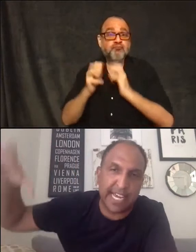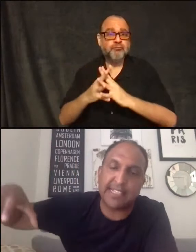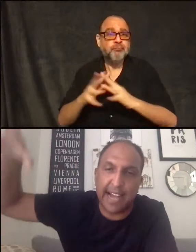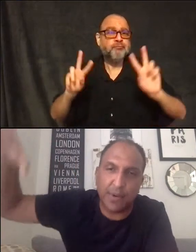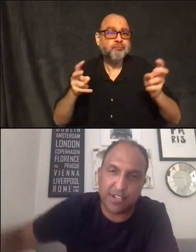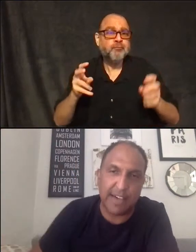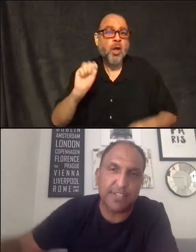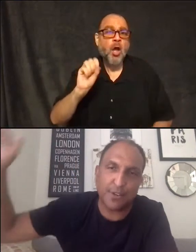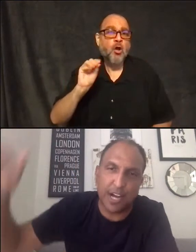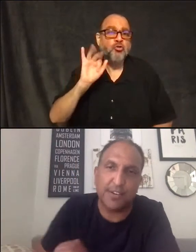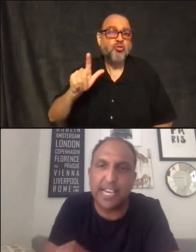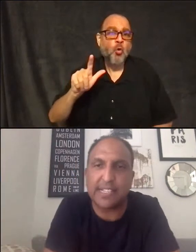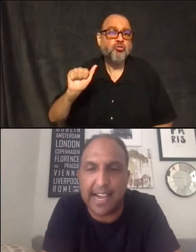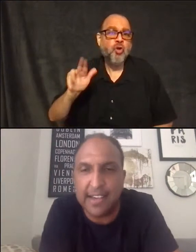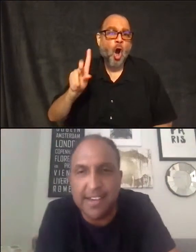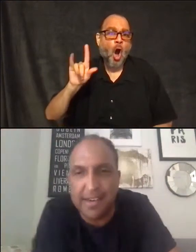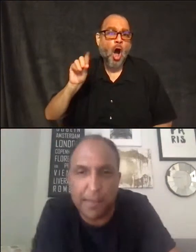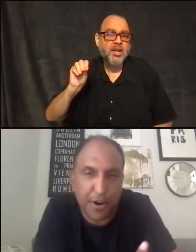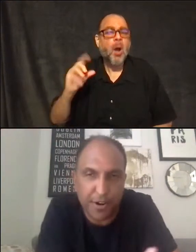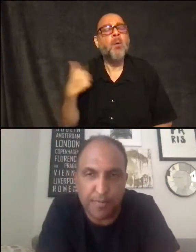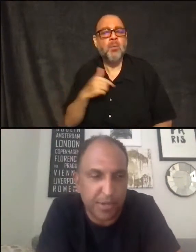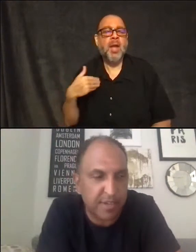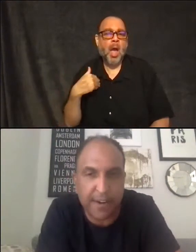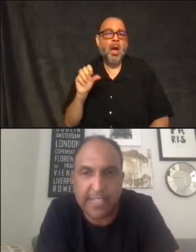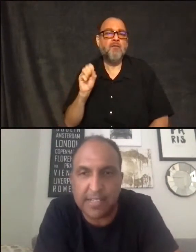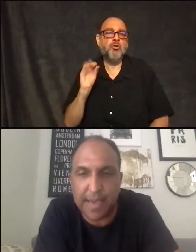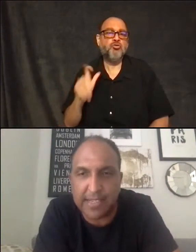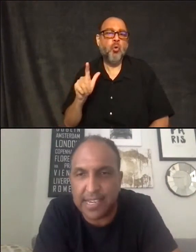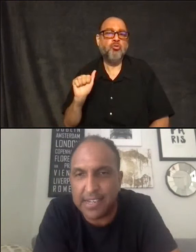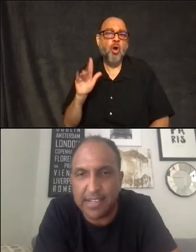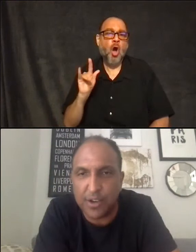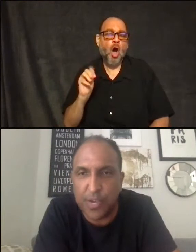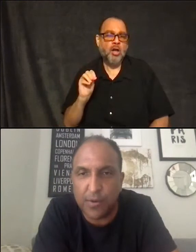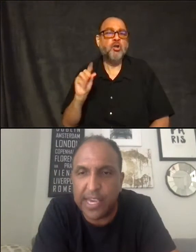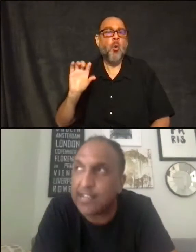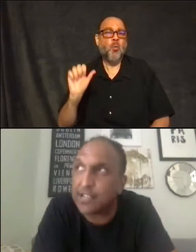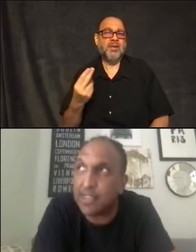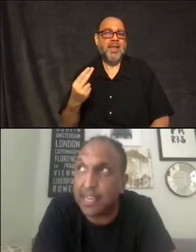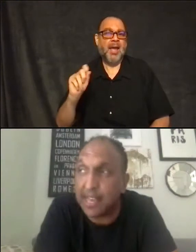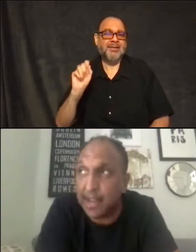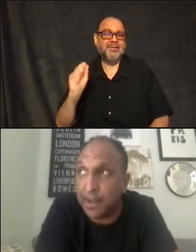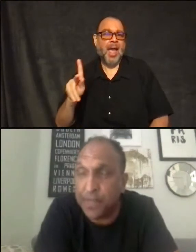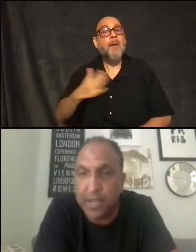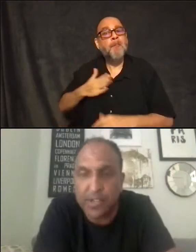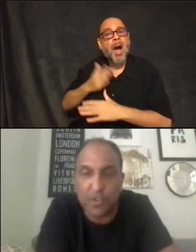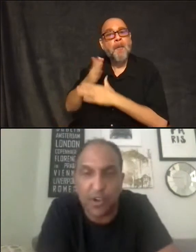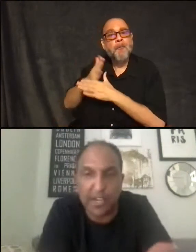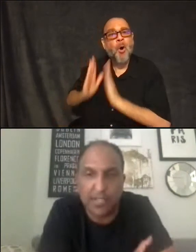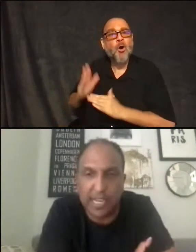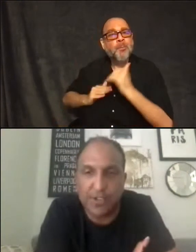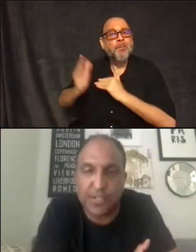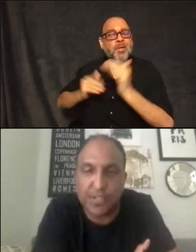have a tech stack. We actually have a social audio tech stack. My partner built it for Essence magazine. And so we actually think that